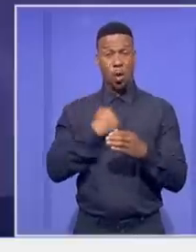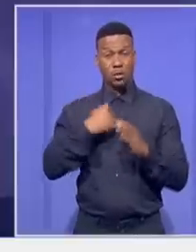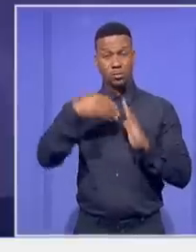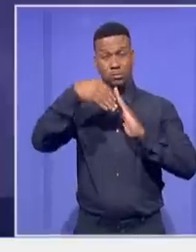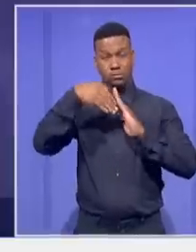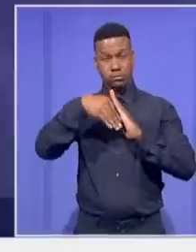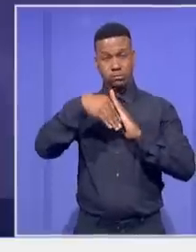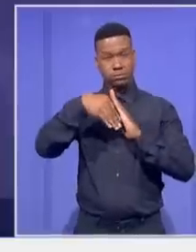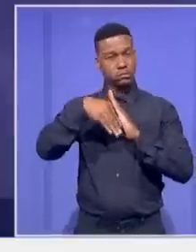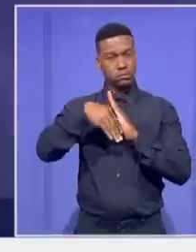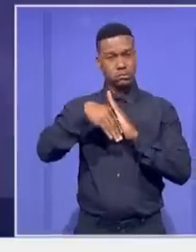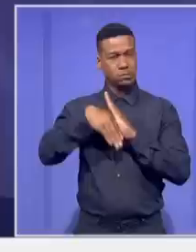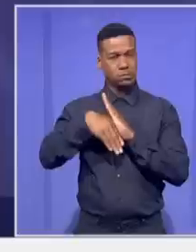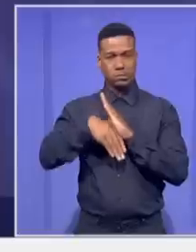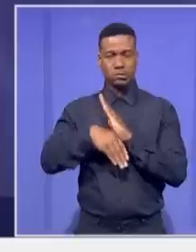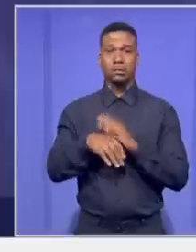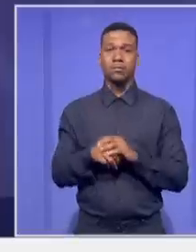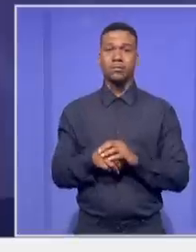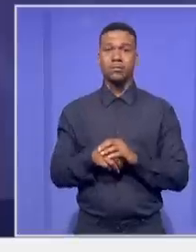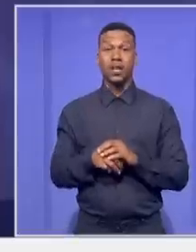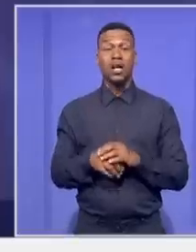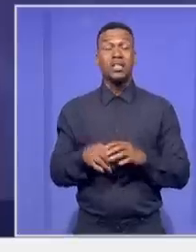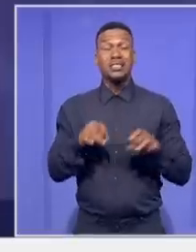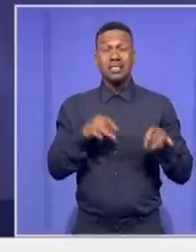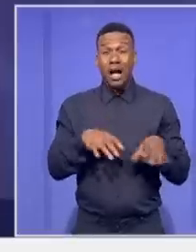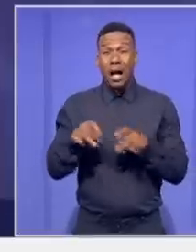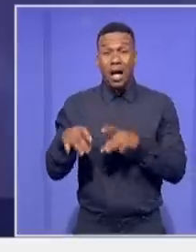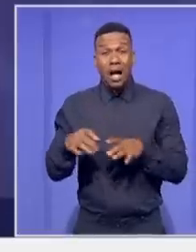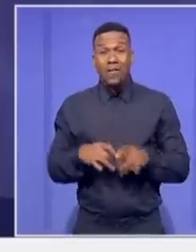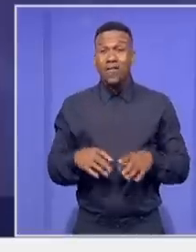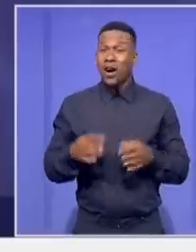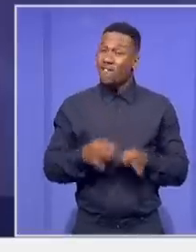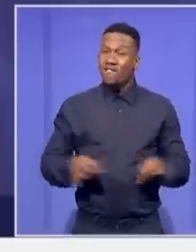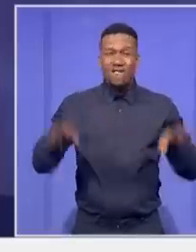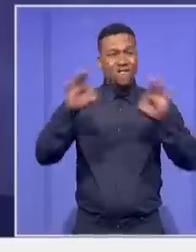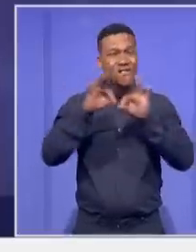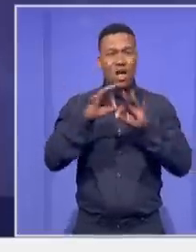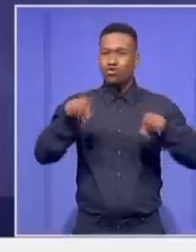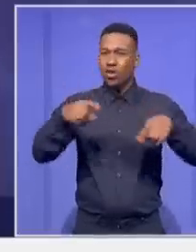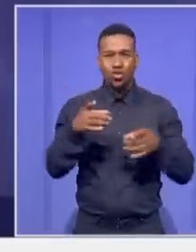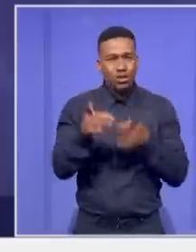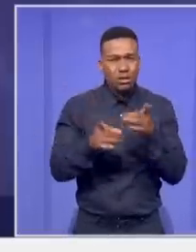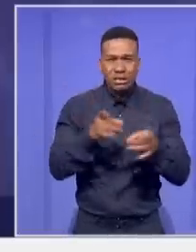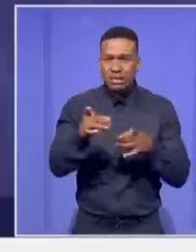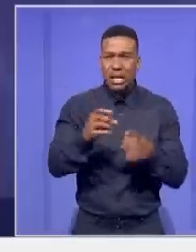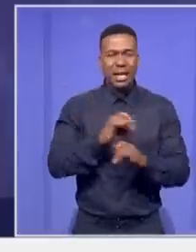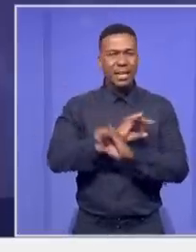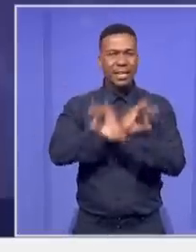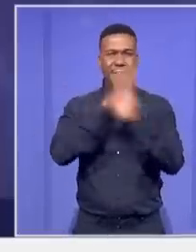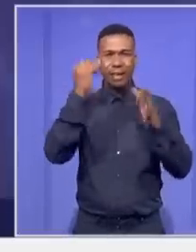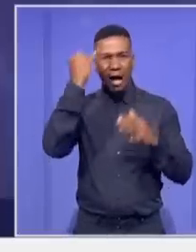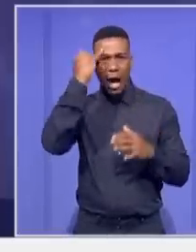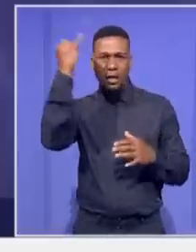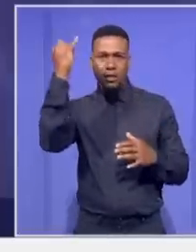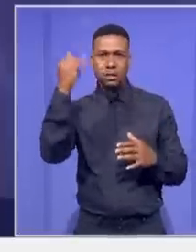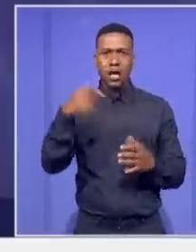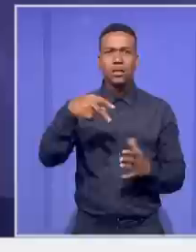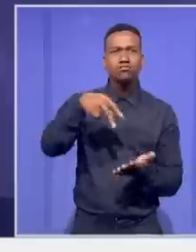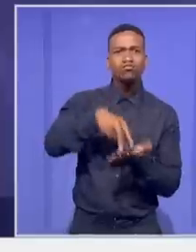struggled to define its values, a party with no clear ideological position on just about any